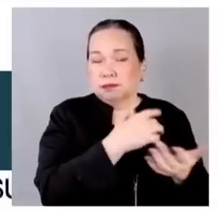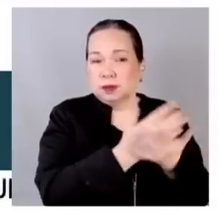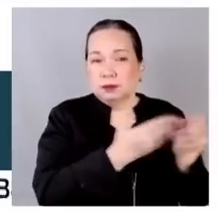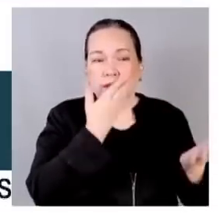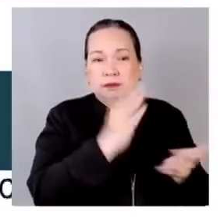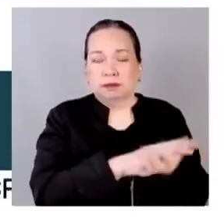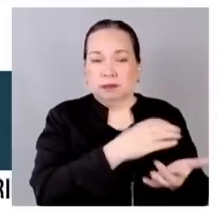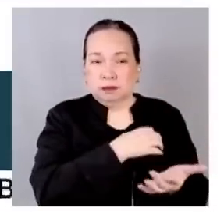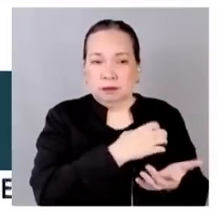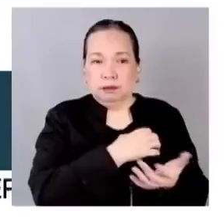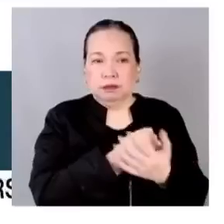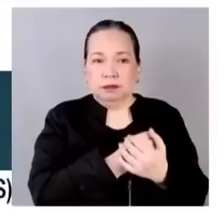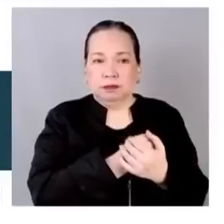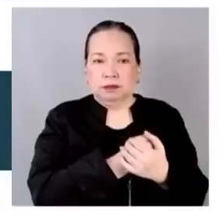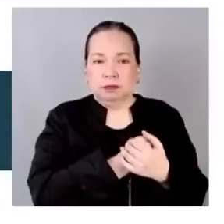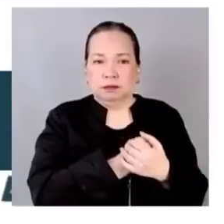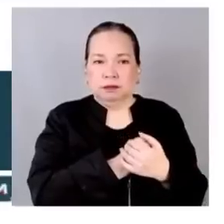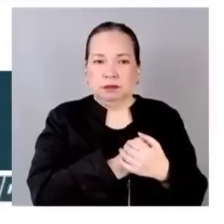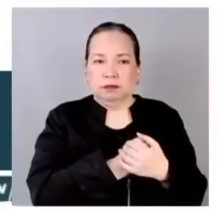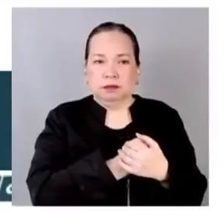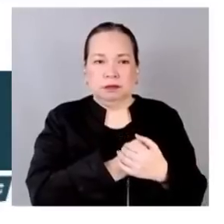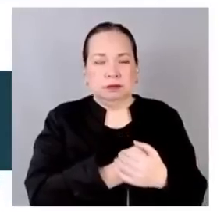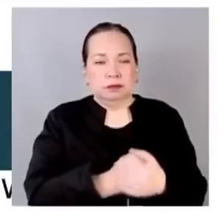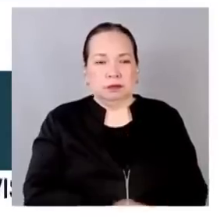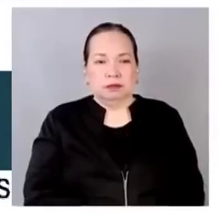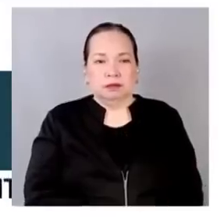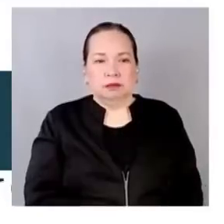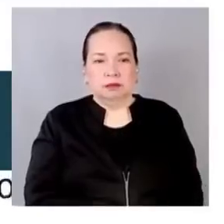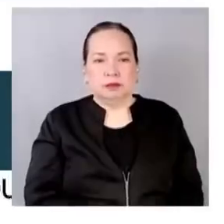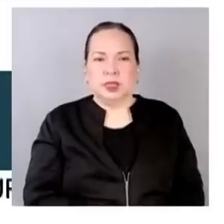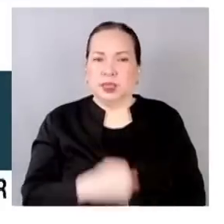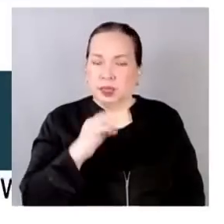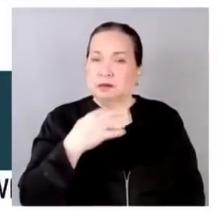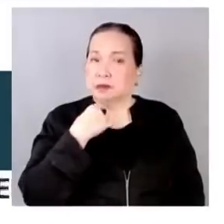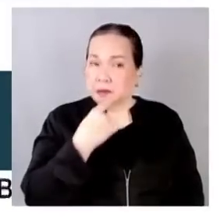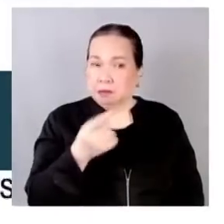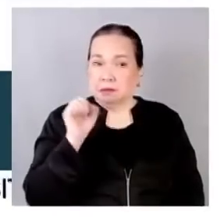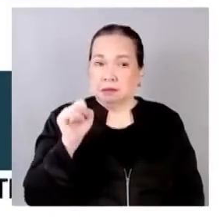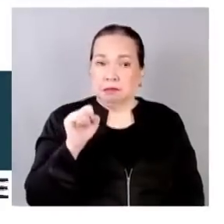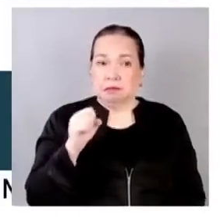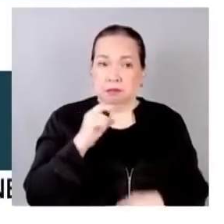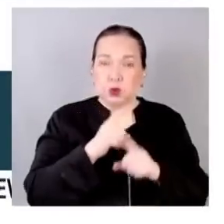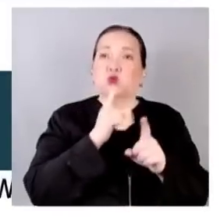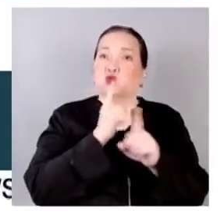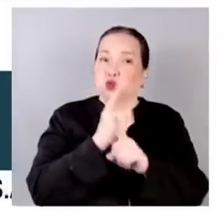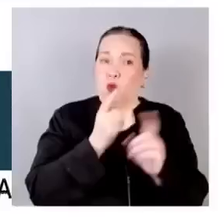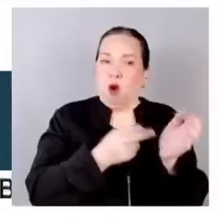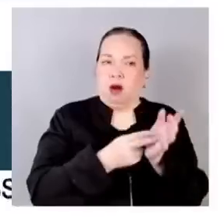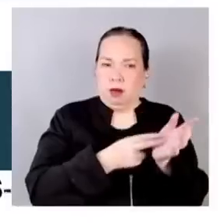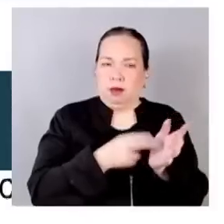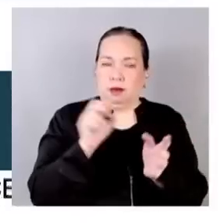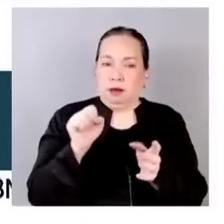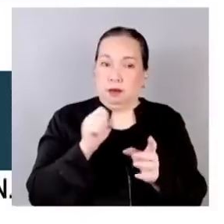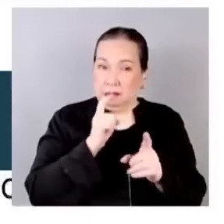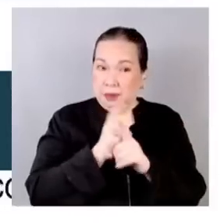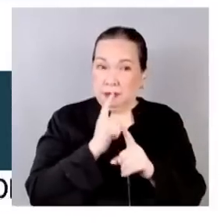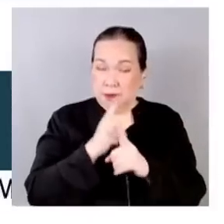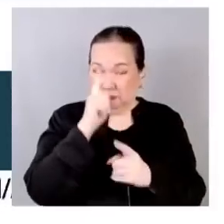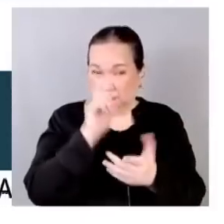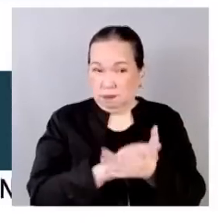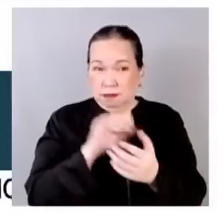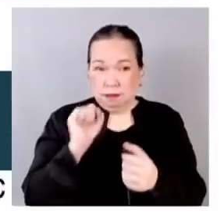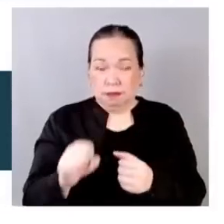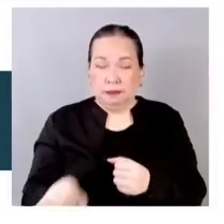well within that five-man panel? That if he says it, then it's the truth, Raf? Oh,